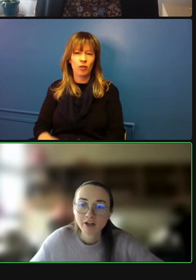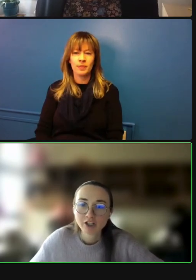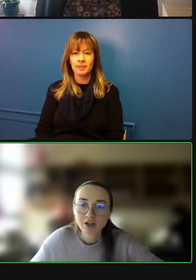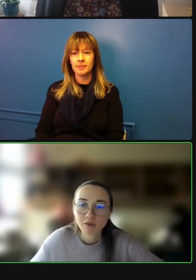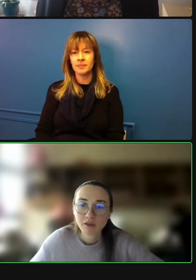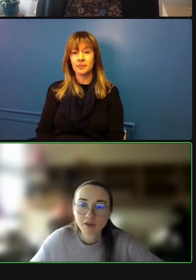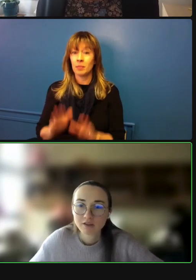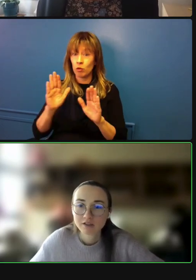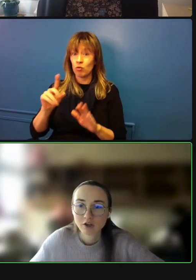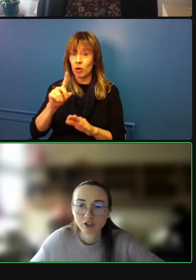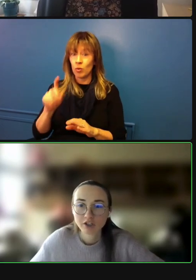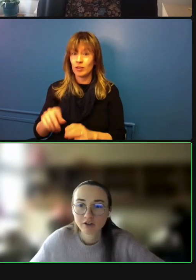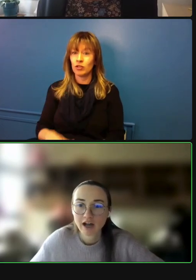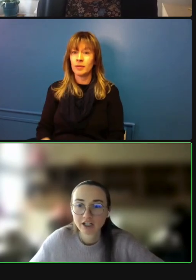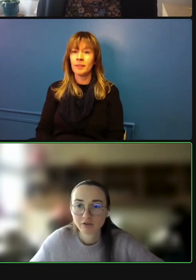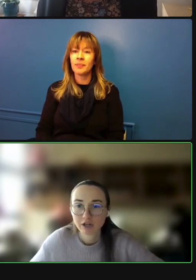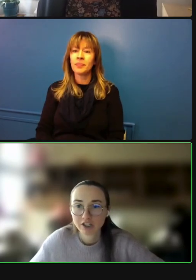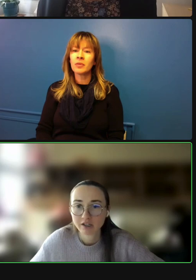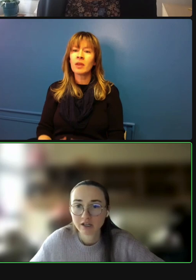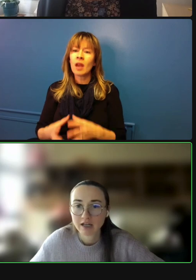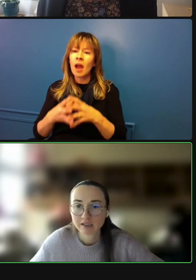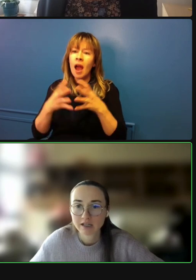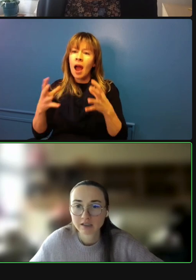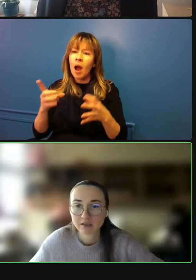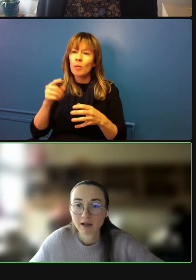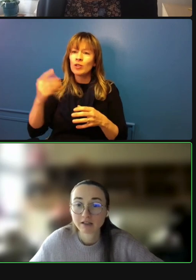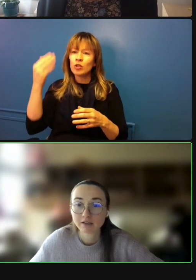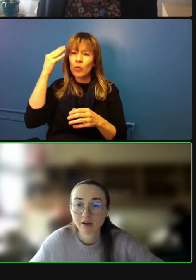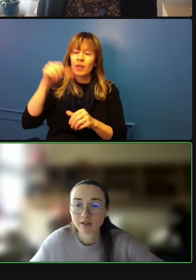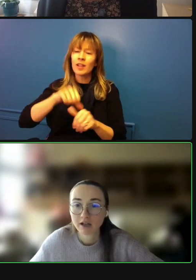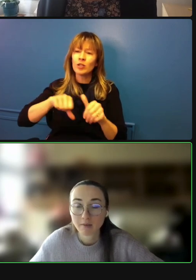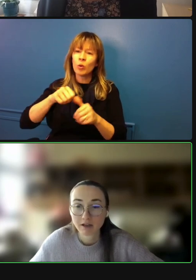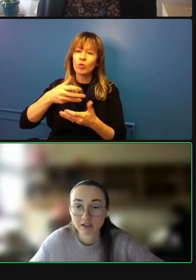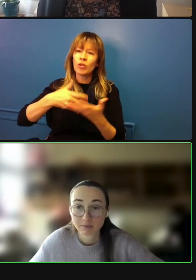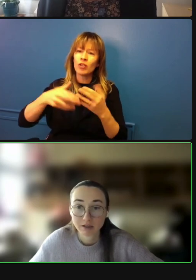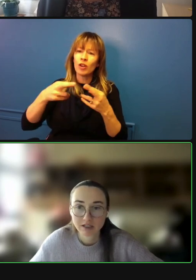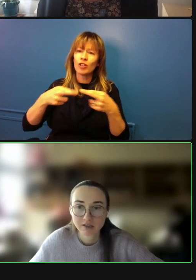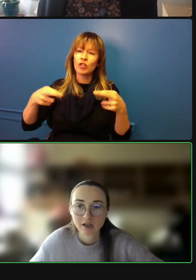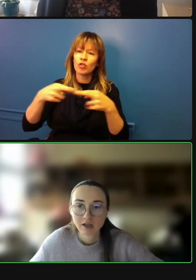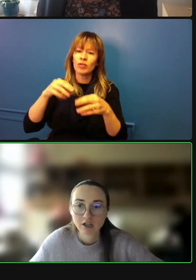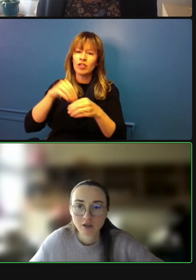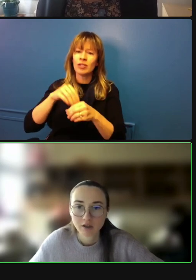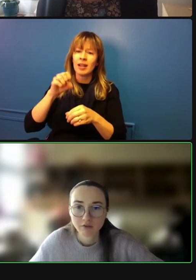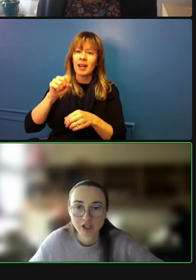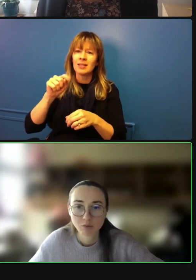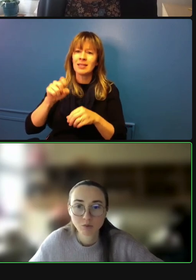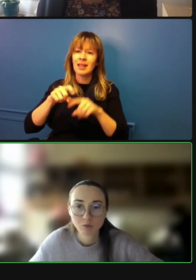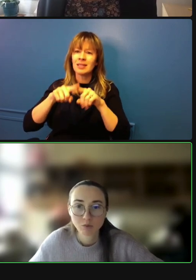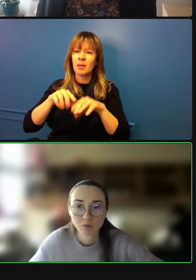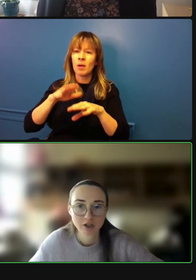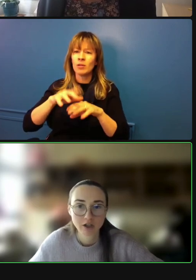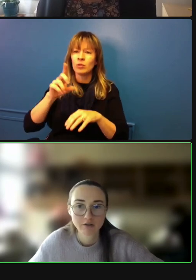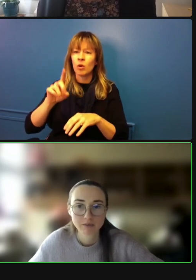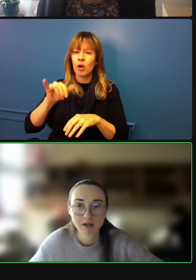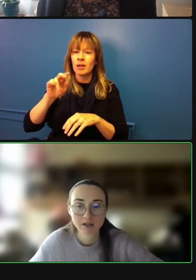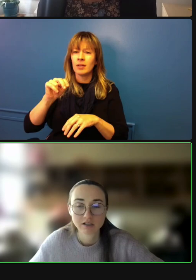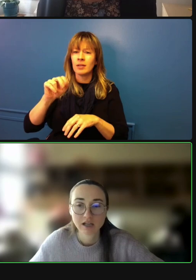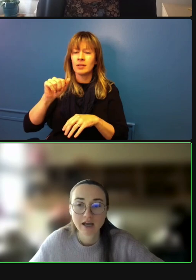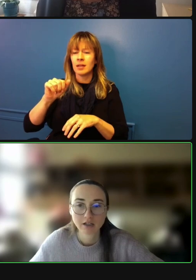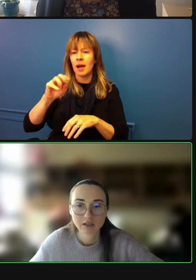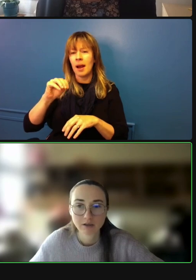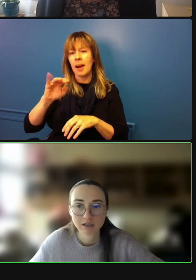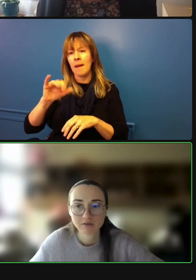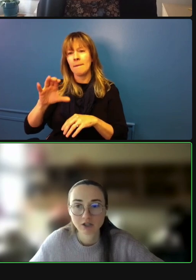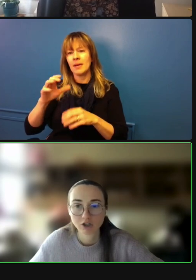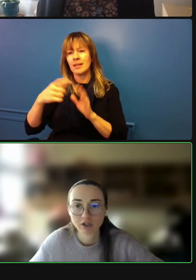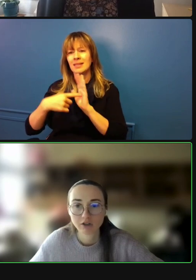How much do you think the social interaction region in STS depends on dynamic displays? Do you think the region would preferentially respond to